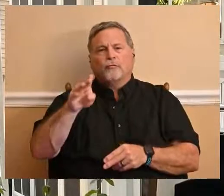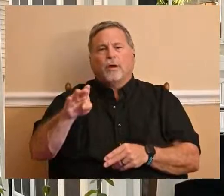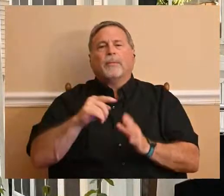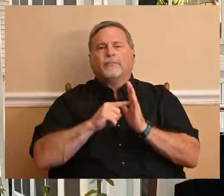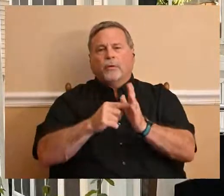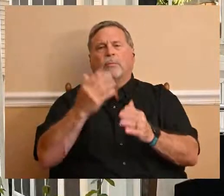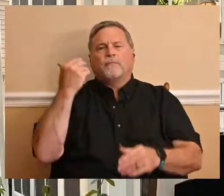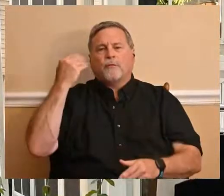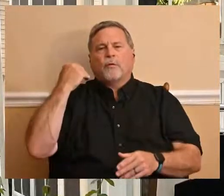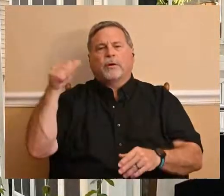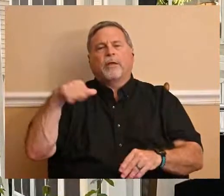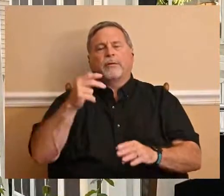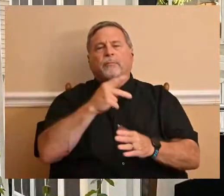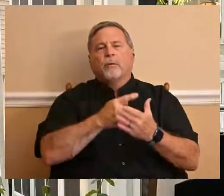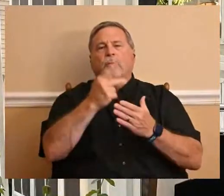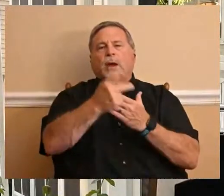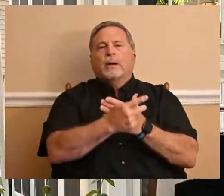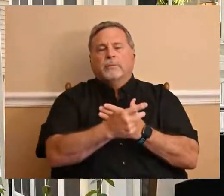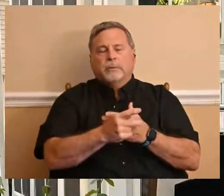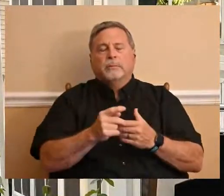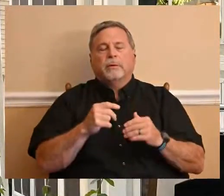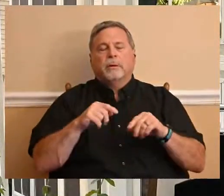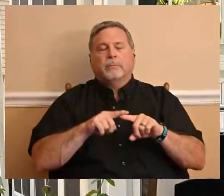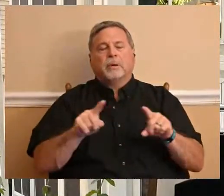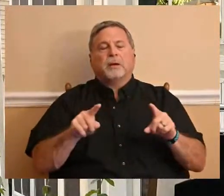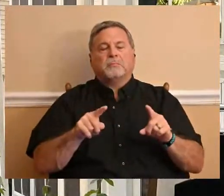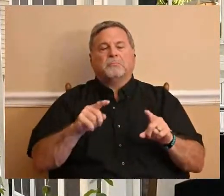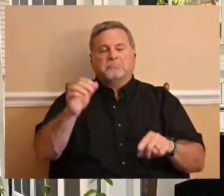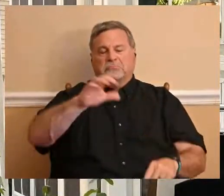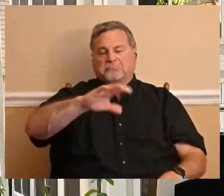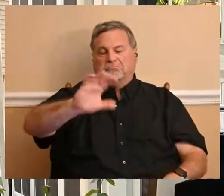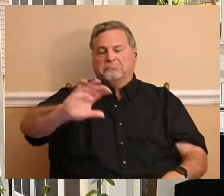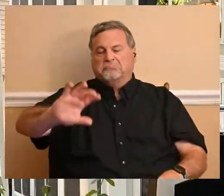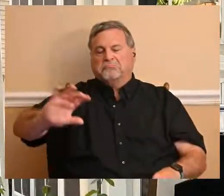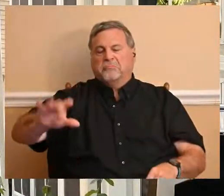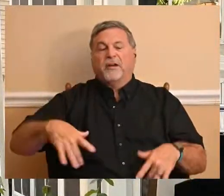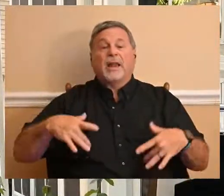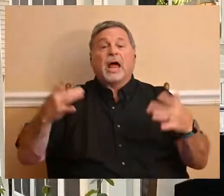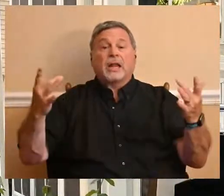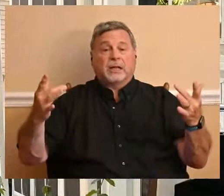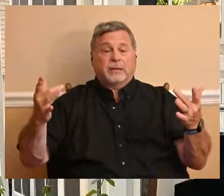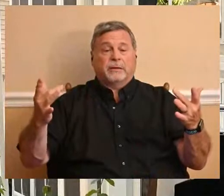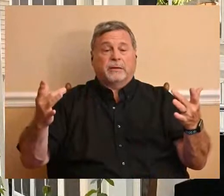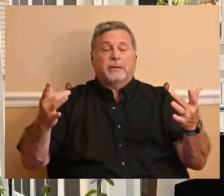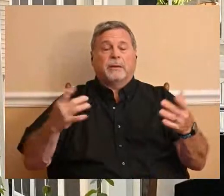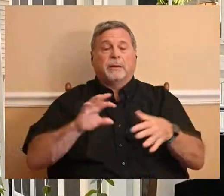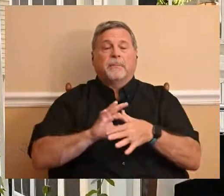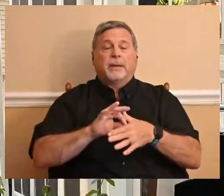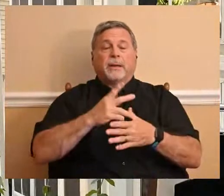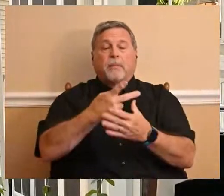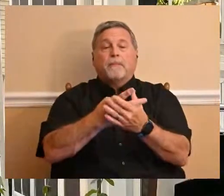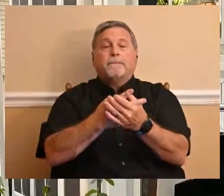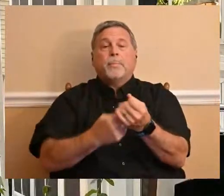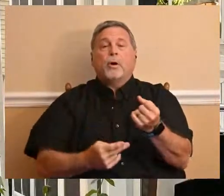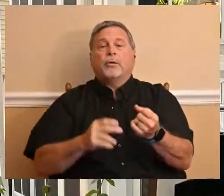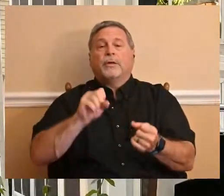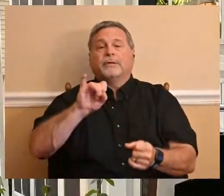videos. But we're just going to sit there and we're going to lightly season the meat on both sides.